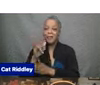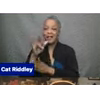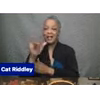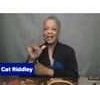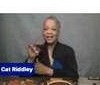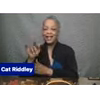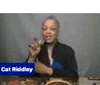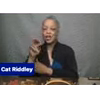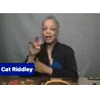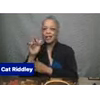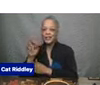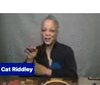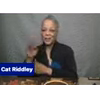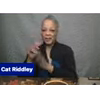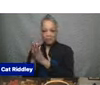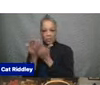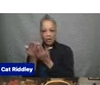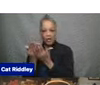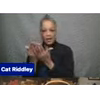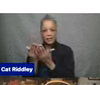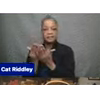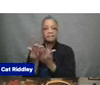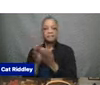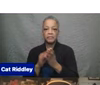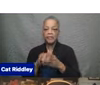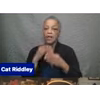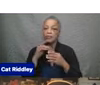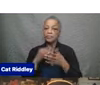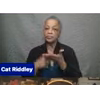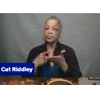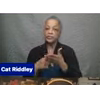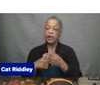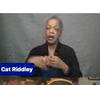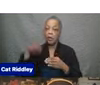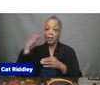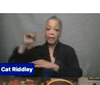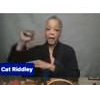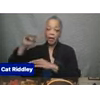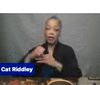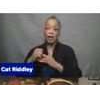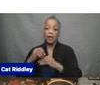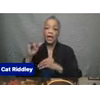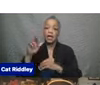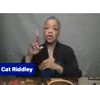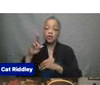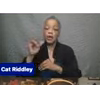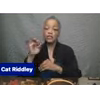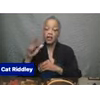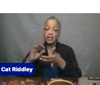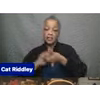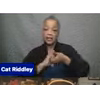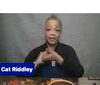Urban Race Rebellions, Rebels in Black Power, Interracial Solidarity in